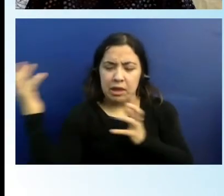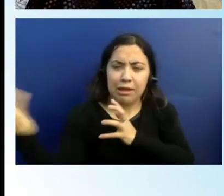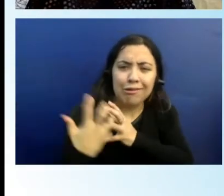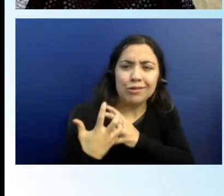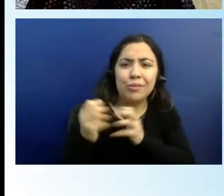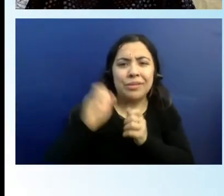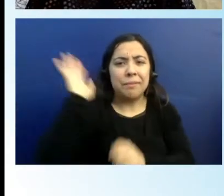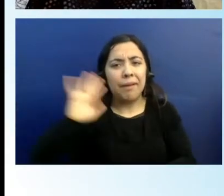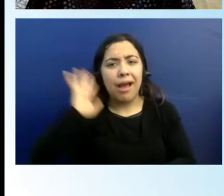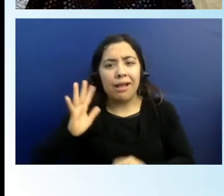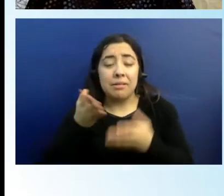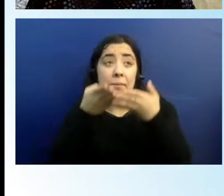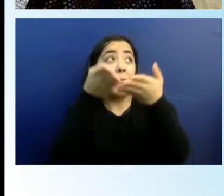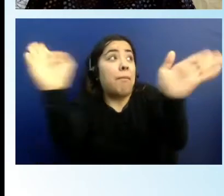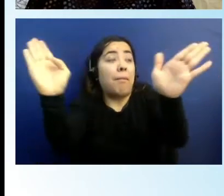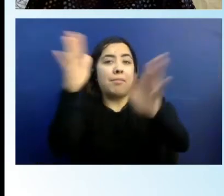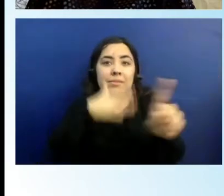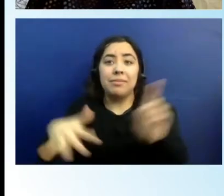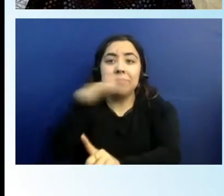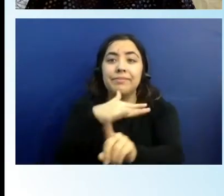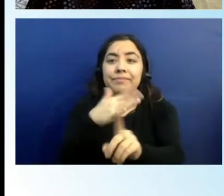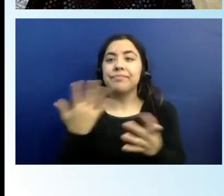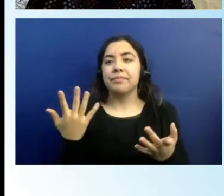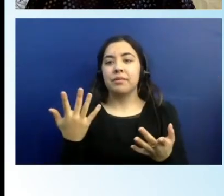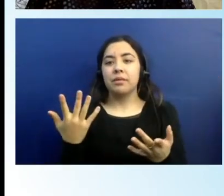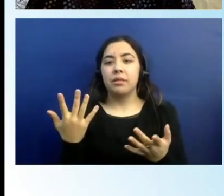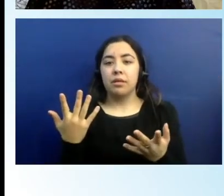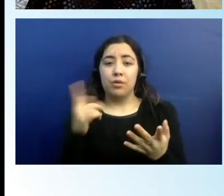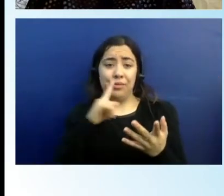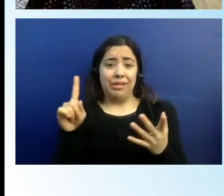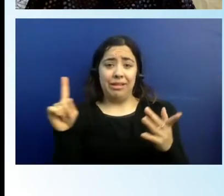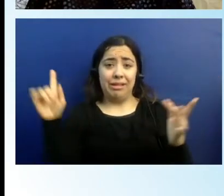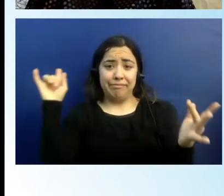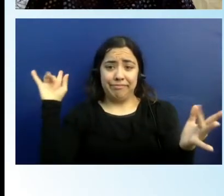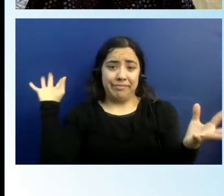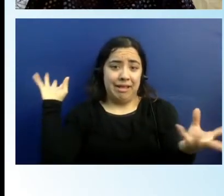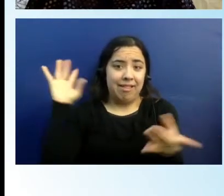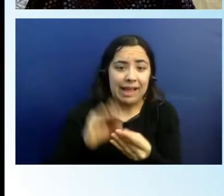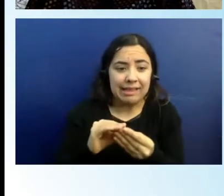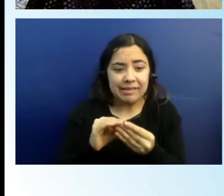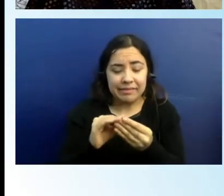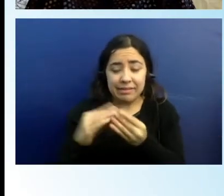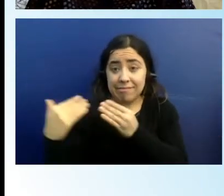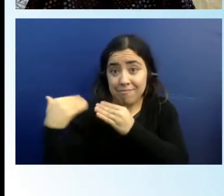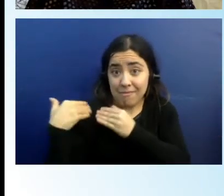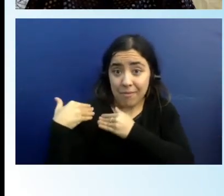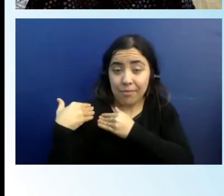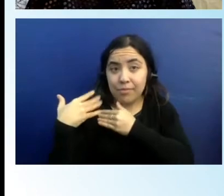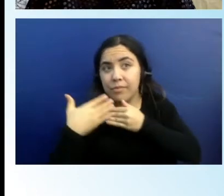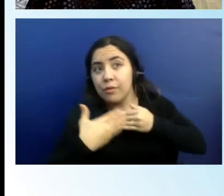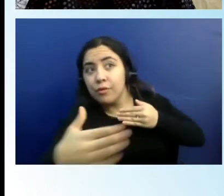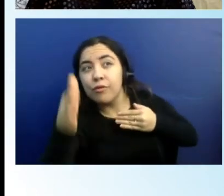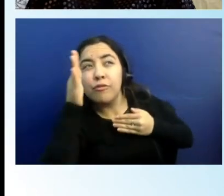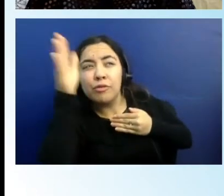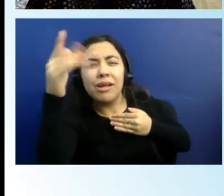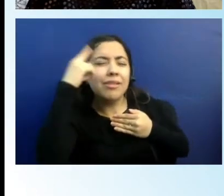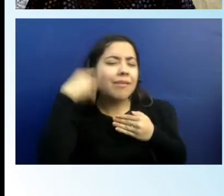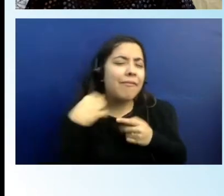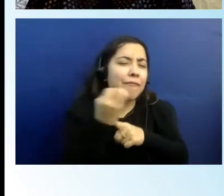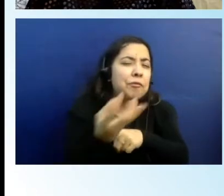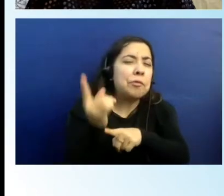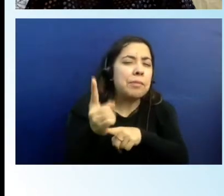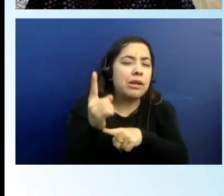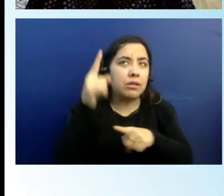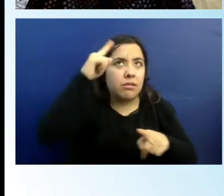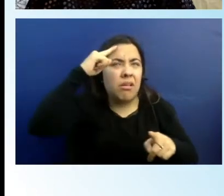collectively and accountably as we move into the future. So I understand we have a few minutes to process. There's a lot